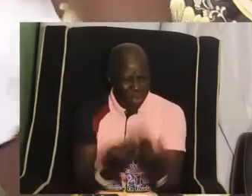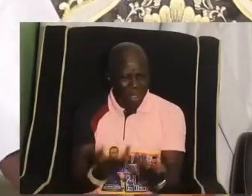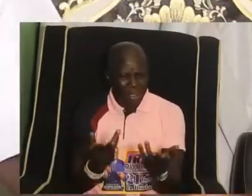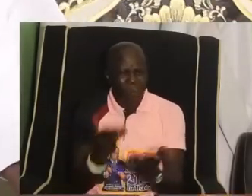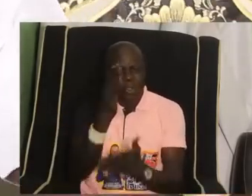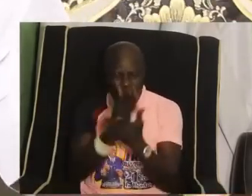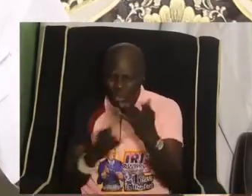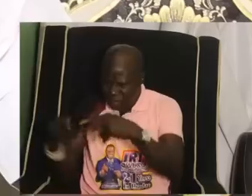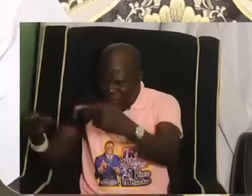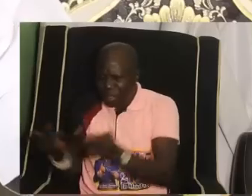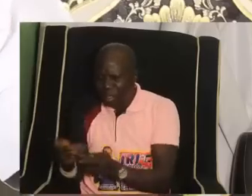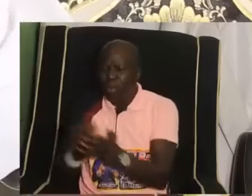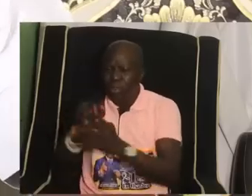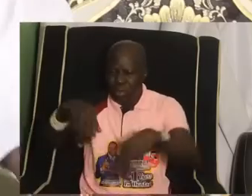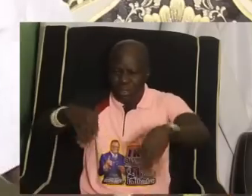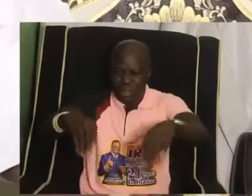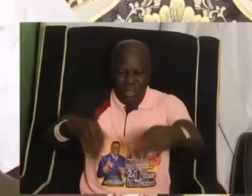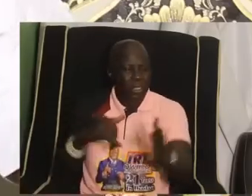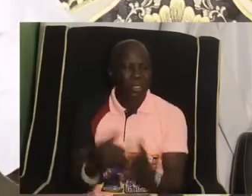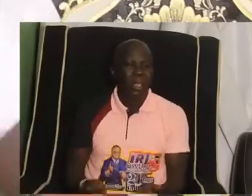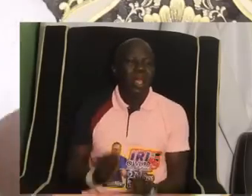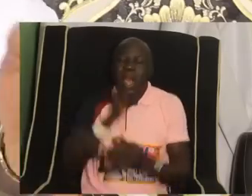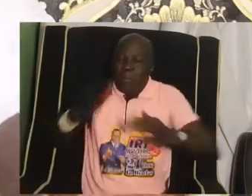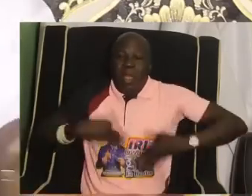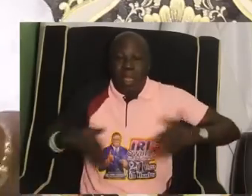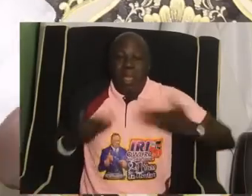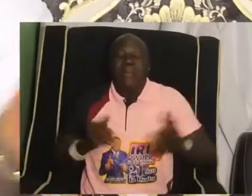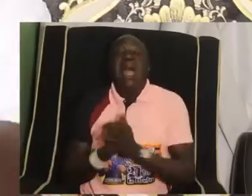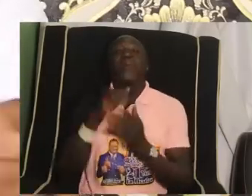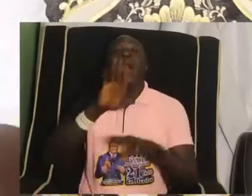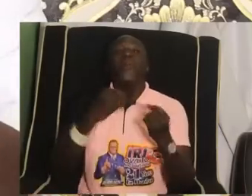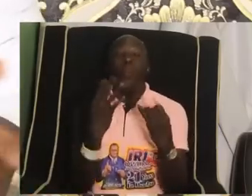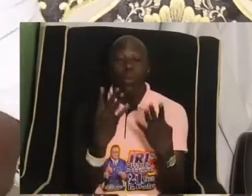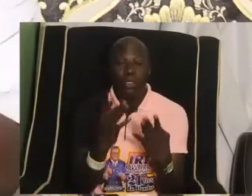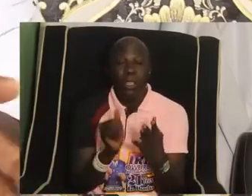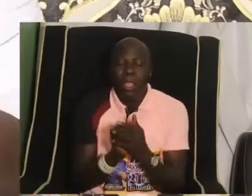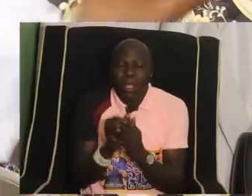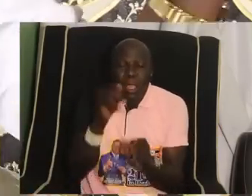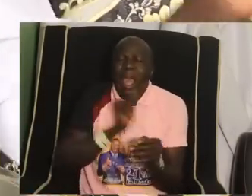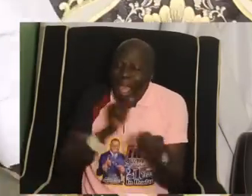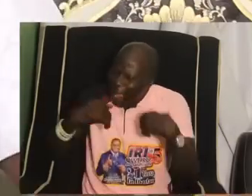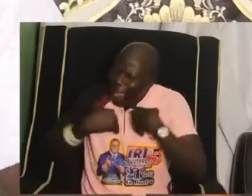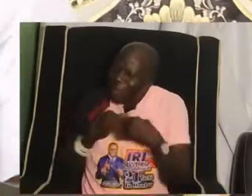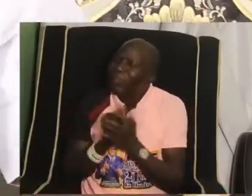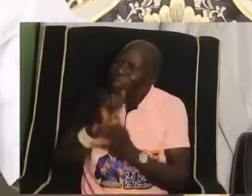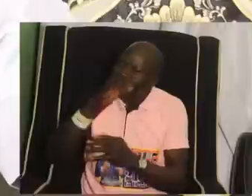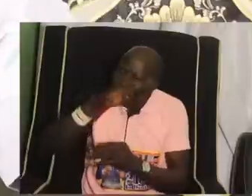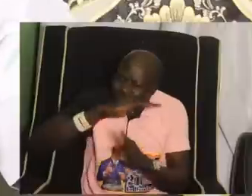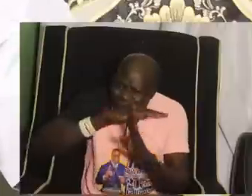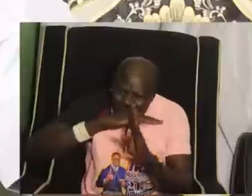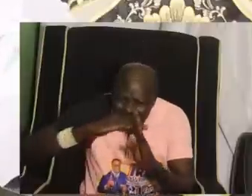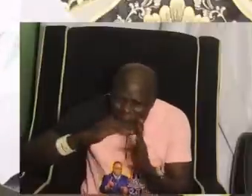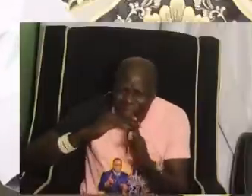for you that they want to sell. You know, I will be happy. Half plot, but they know what I mean. It's half plot that's